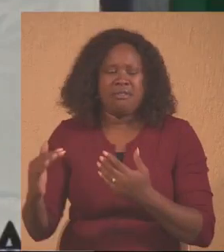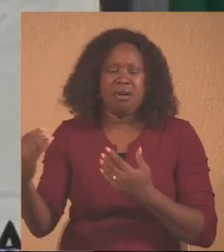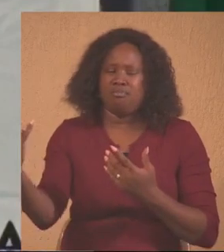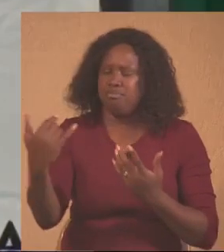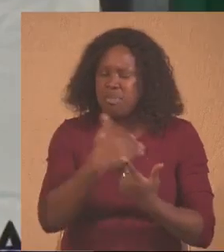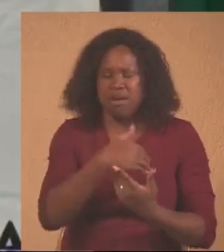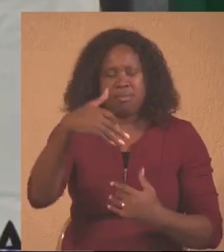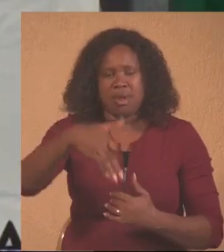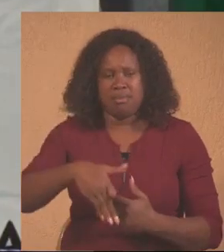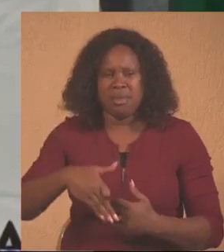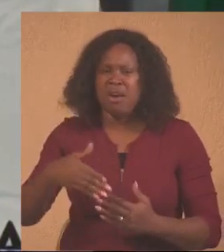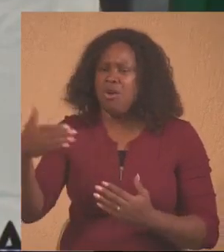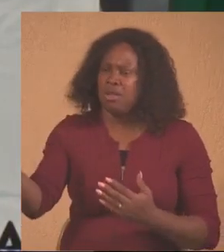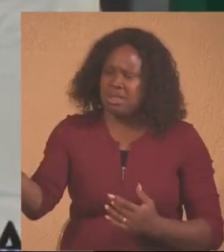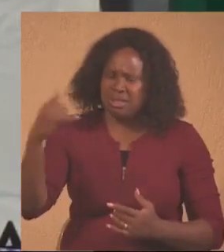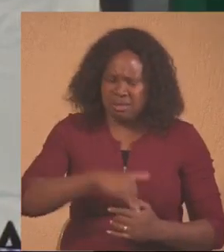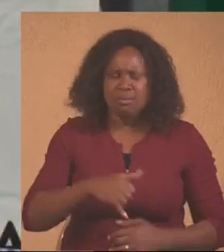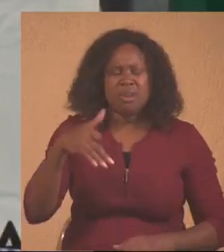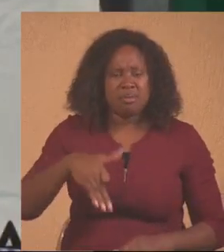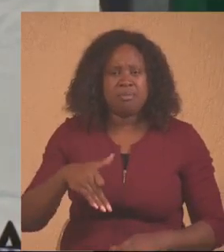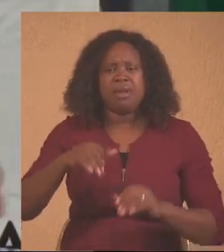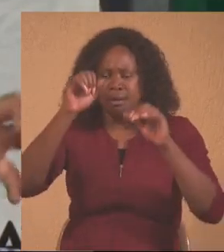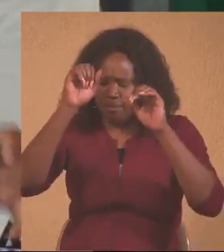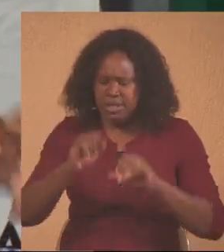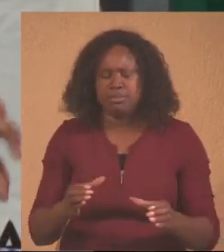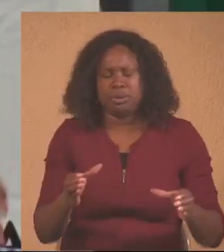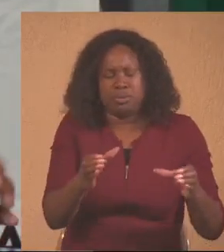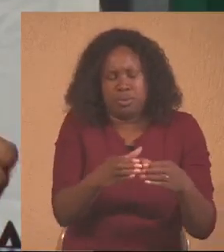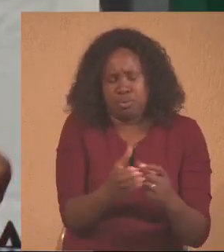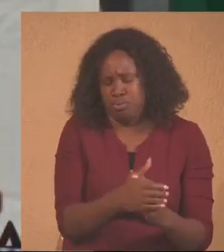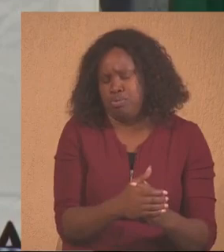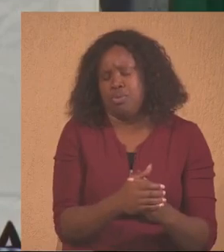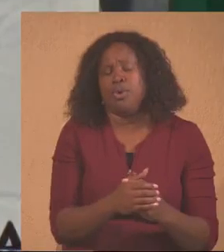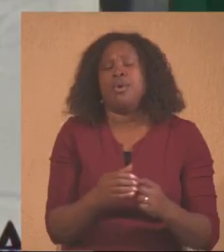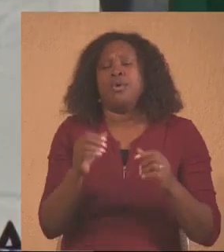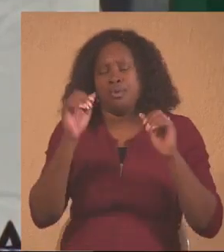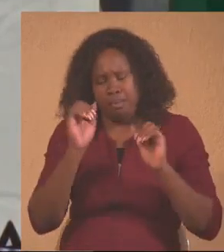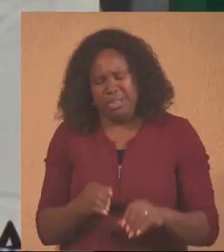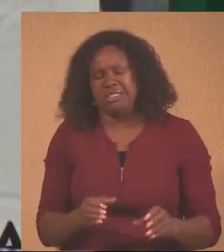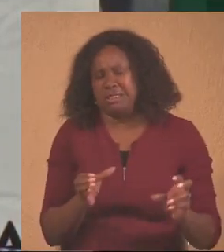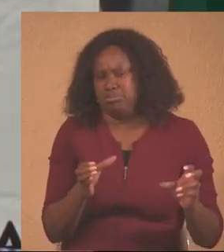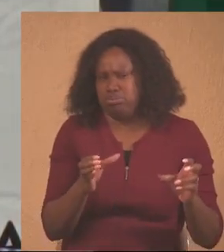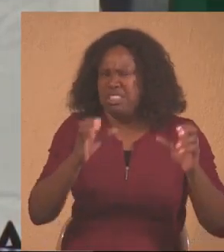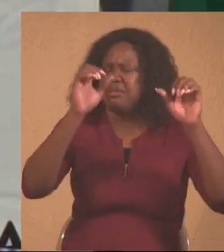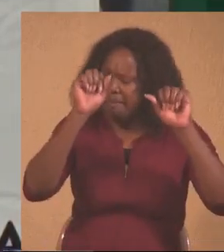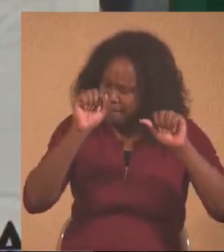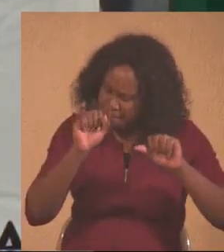to be quarantined. So Now- yes, you have to be put under mandatory